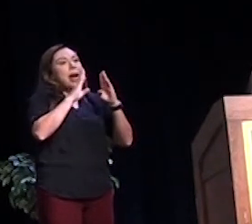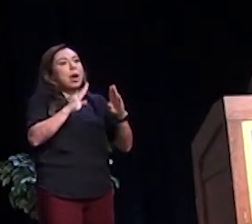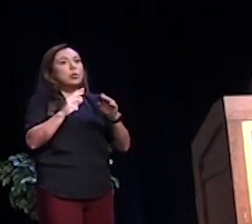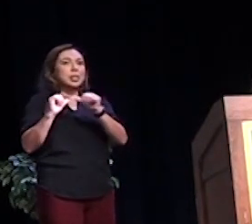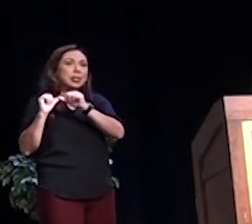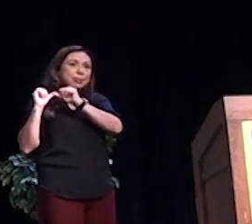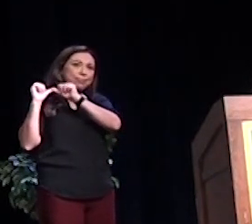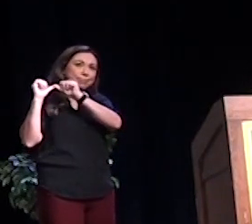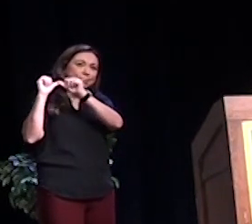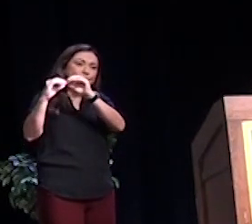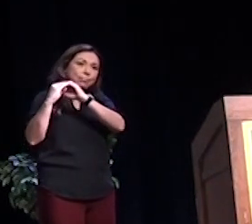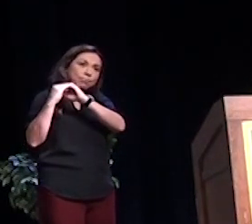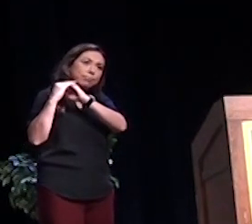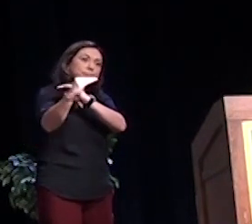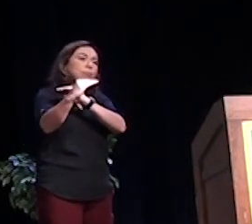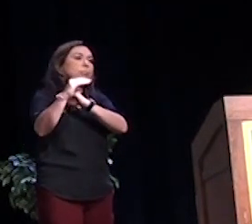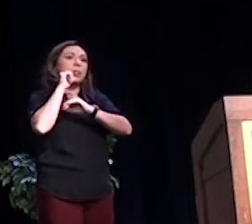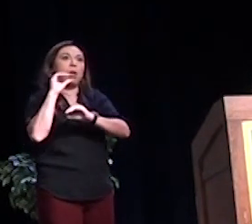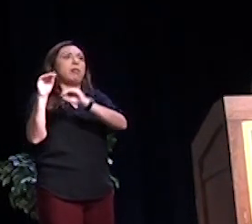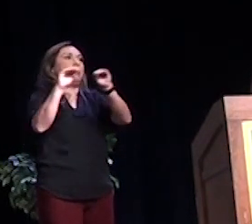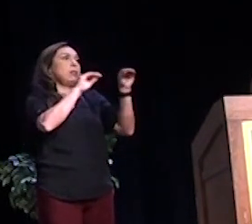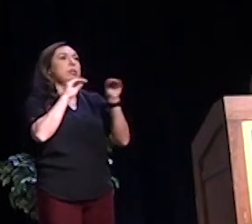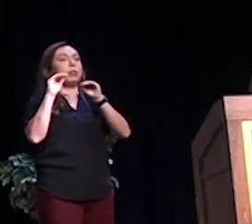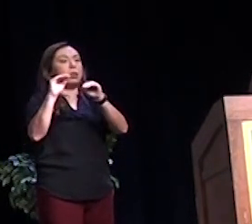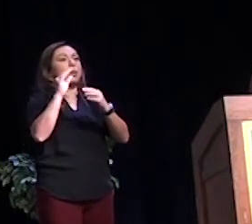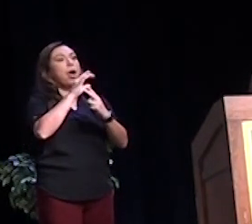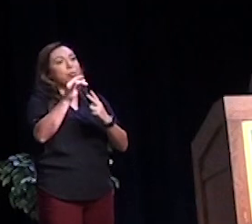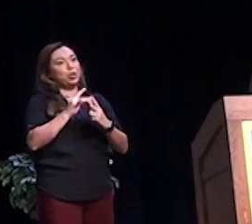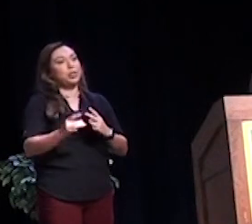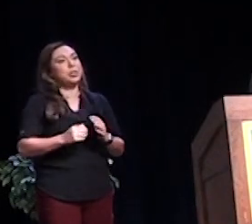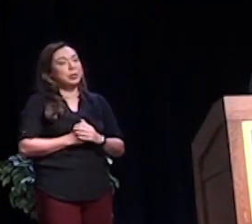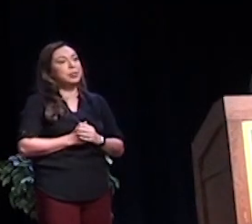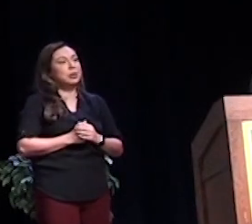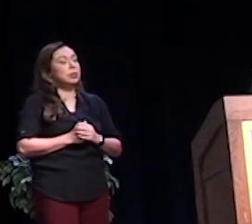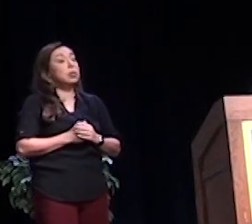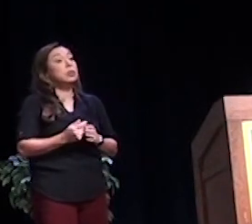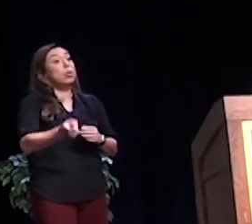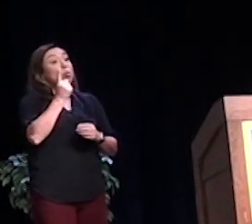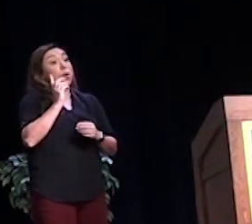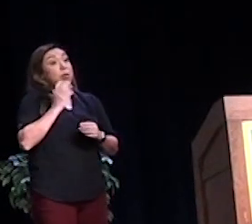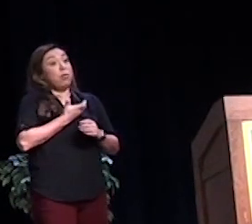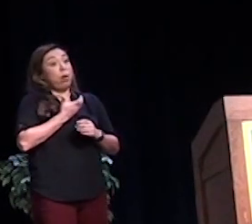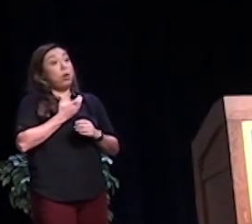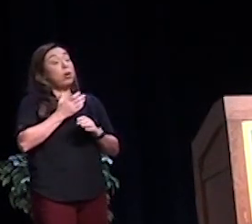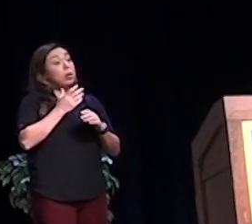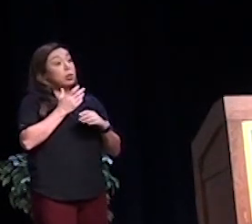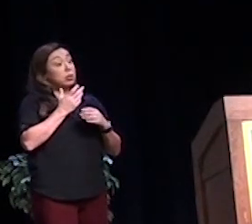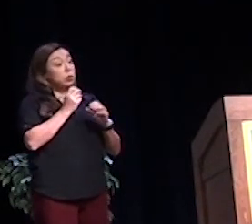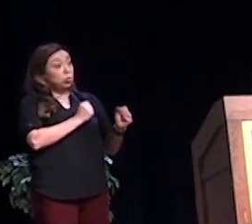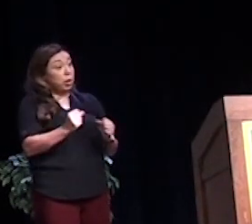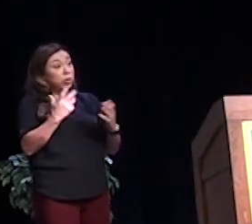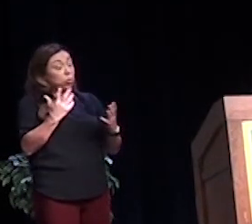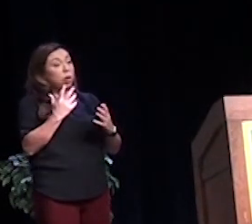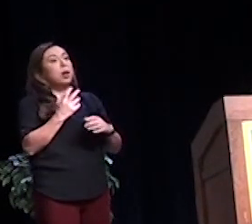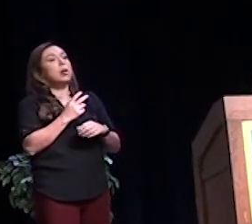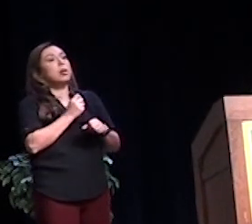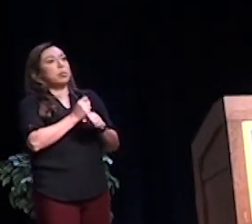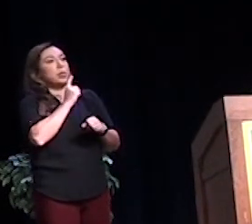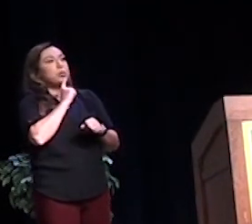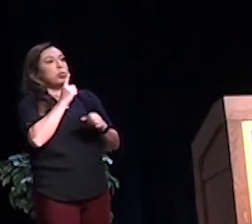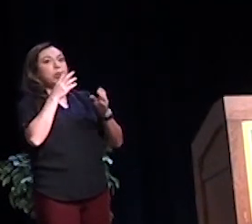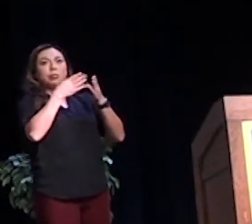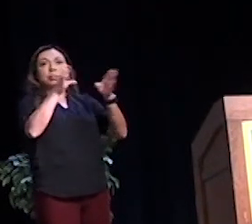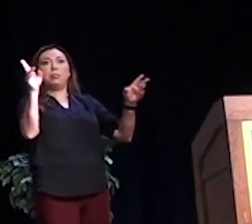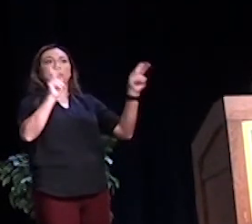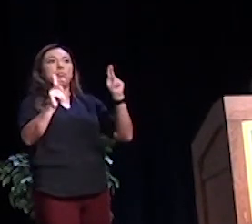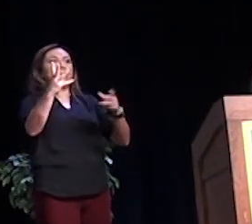options for our residents right here in the city. So one of our other strategies is to ensure accountability to the public, and that's really why